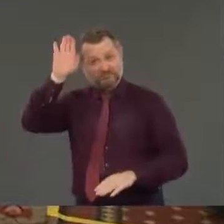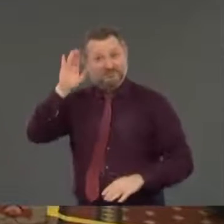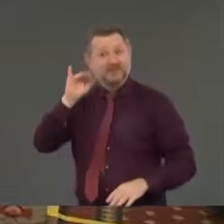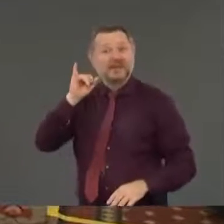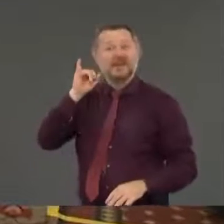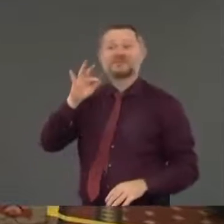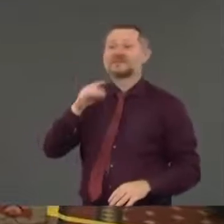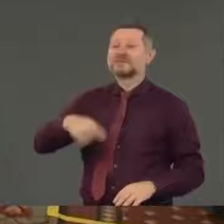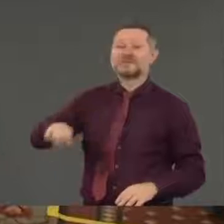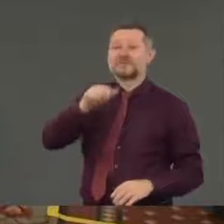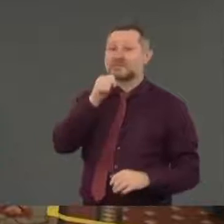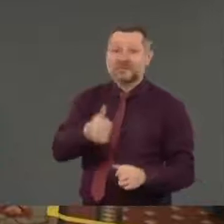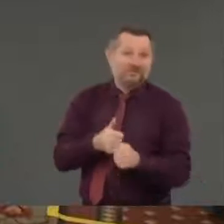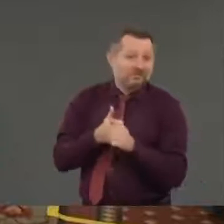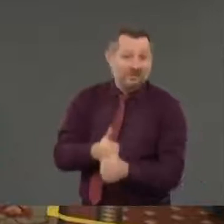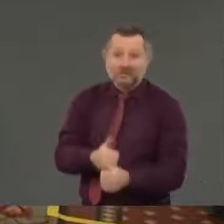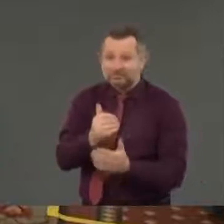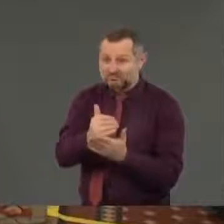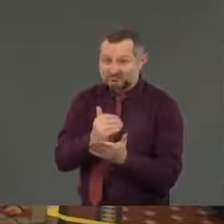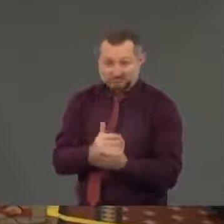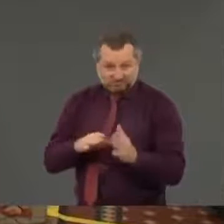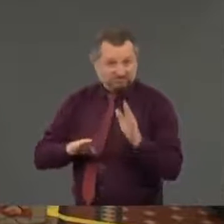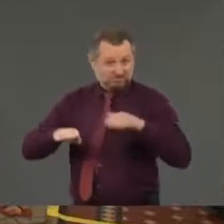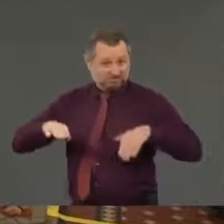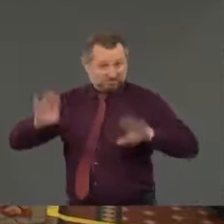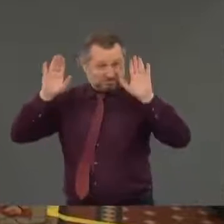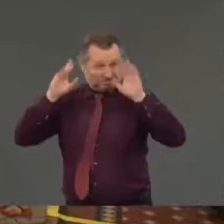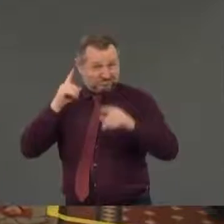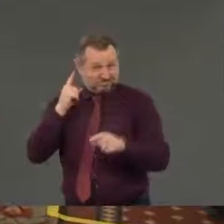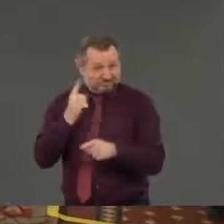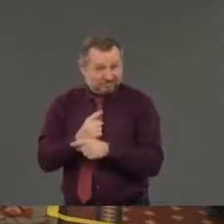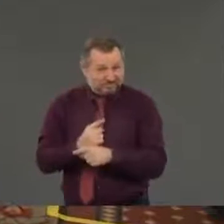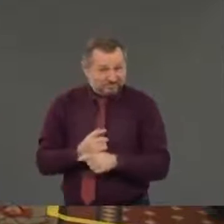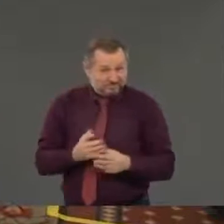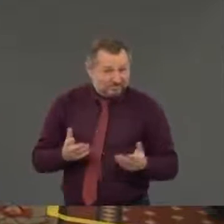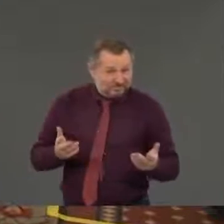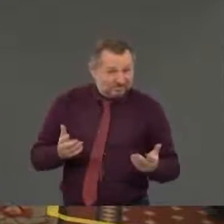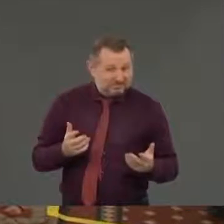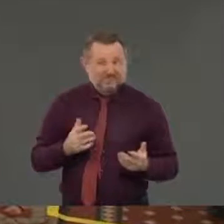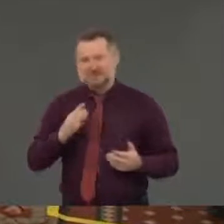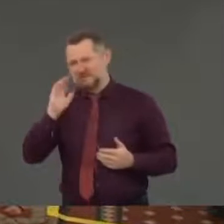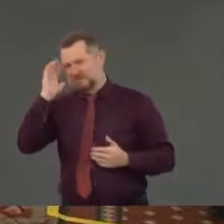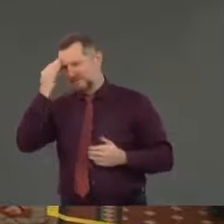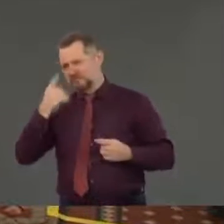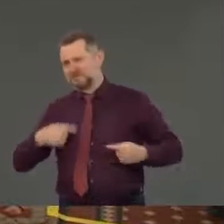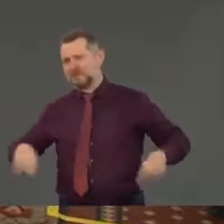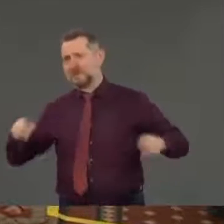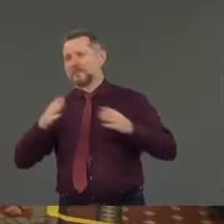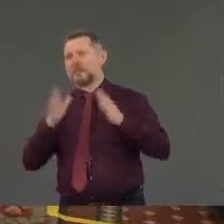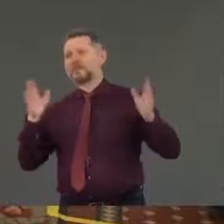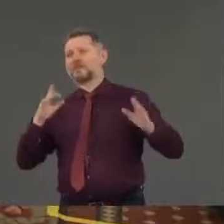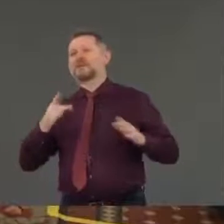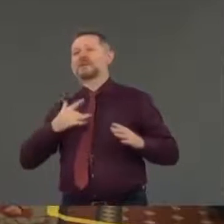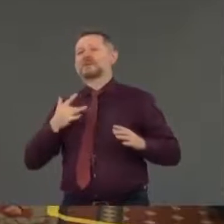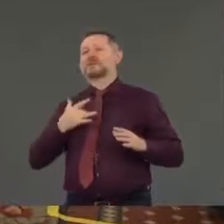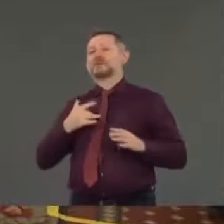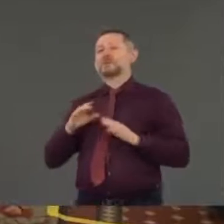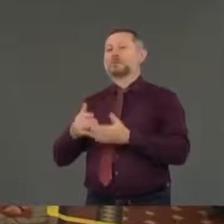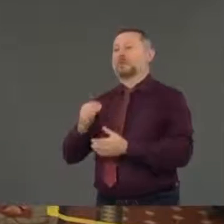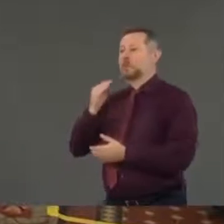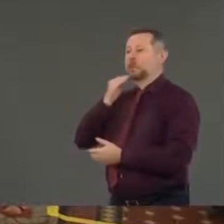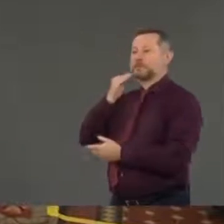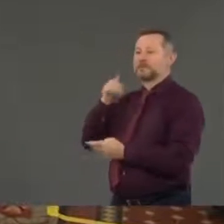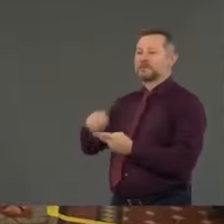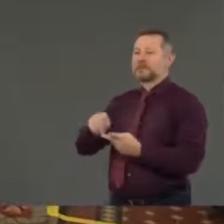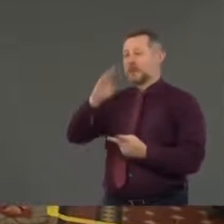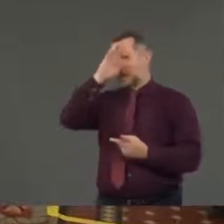fall back. It's been brought to the public's attention that in these group homes and in the hospitals over